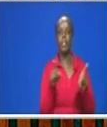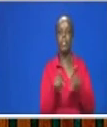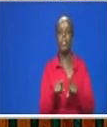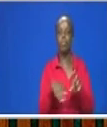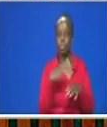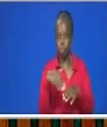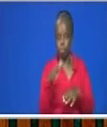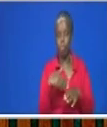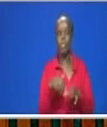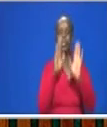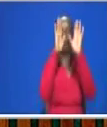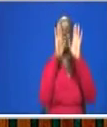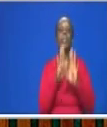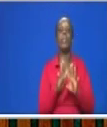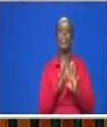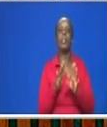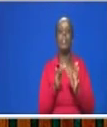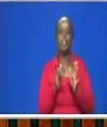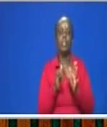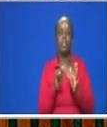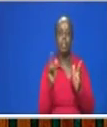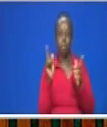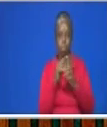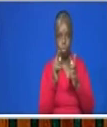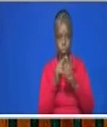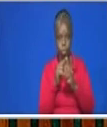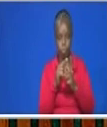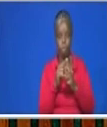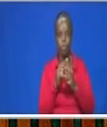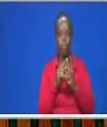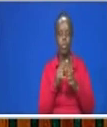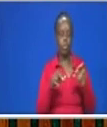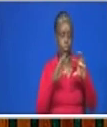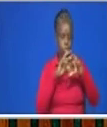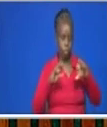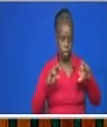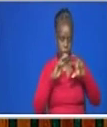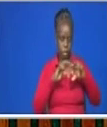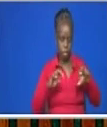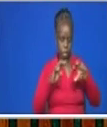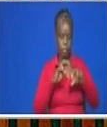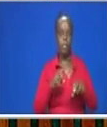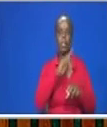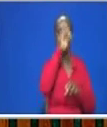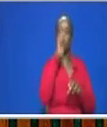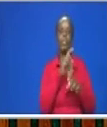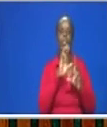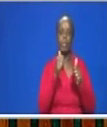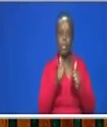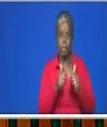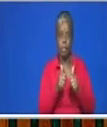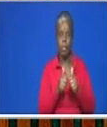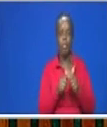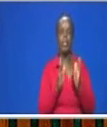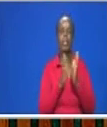always very important to examine the question appropriately